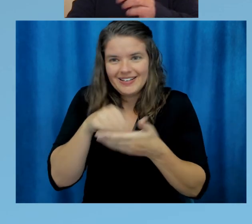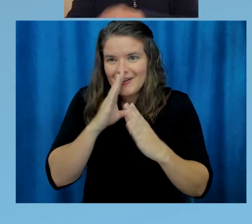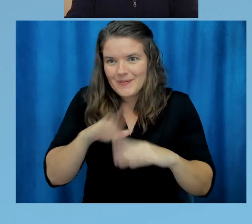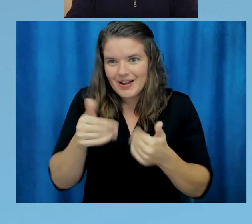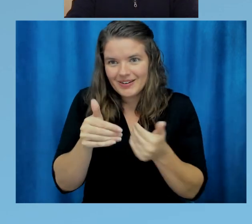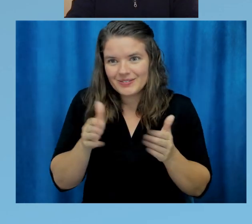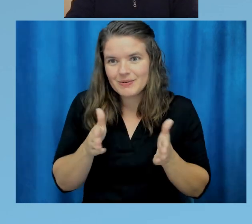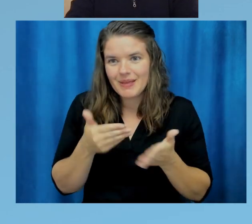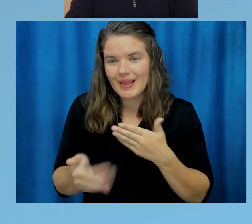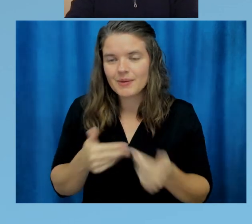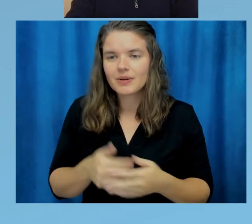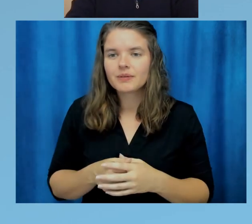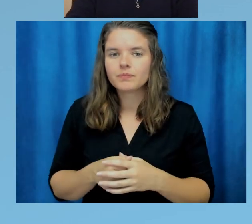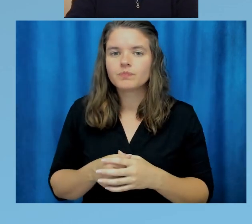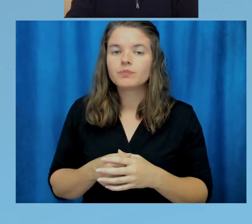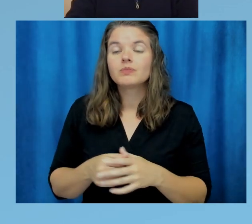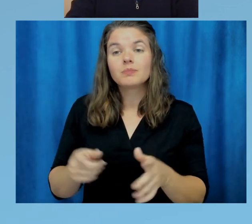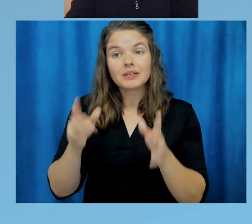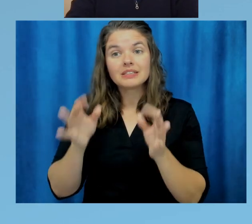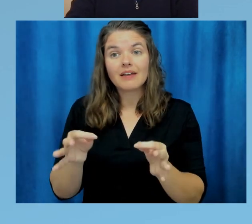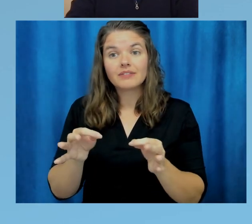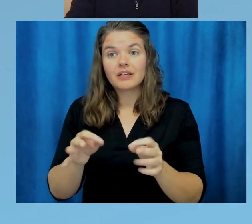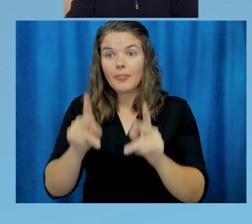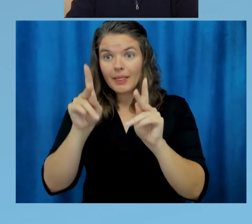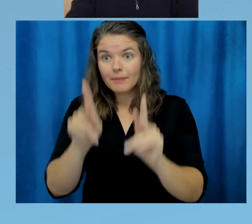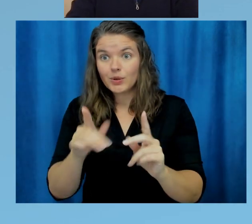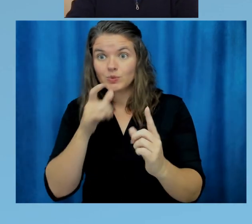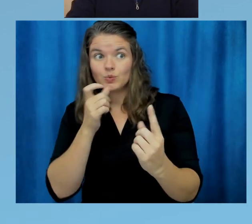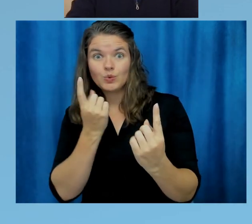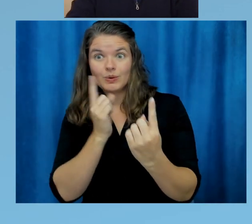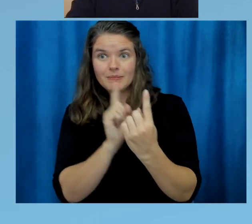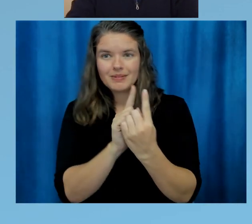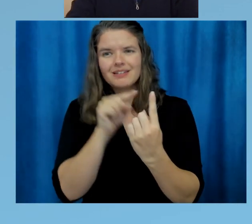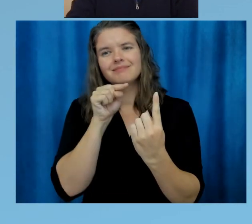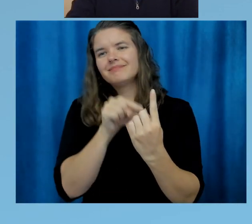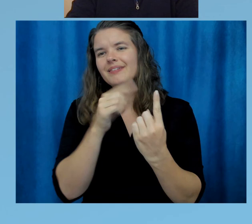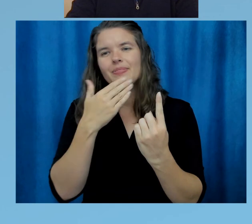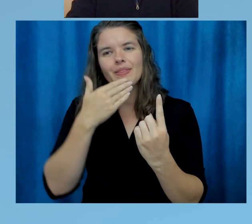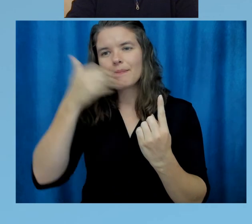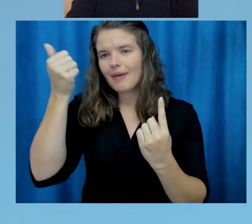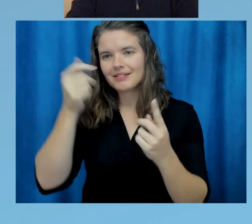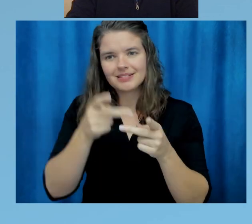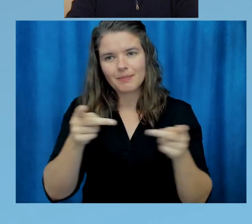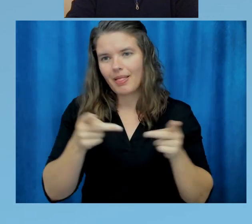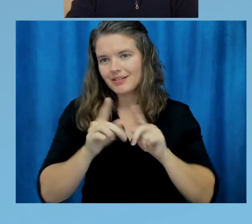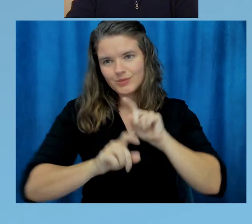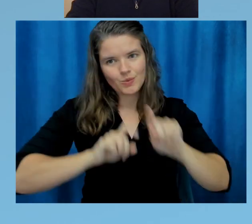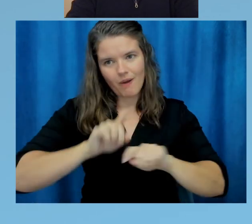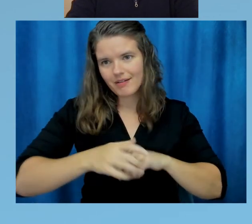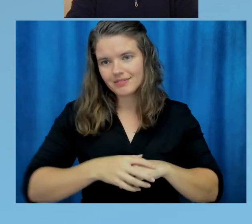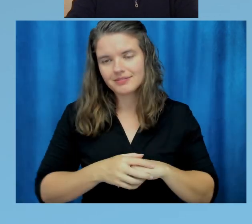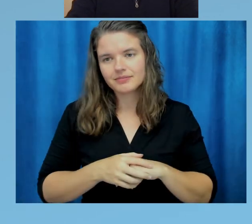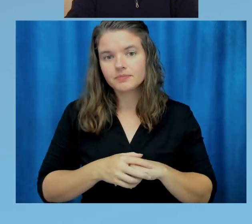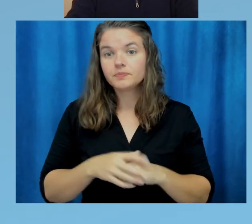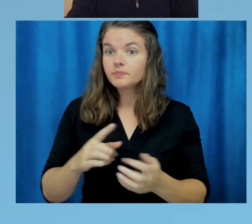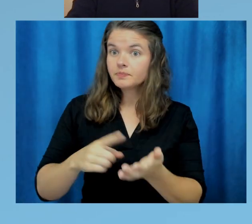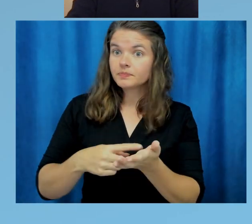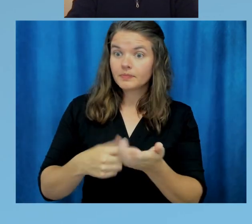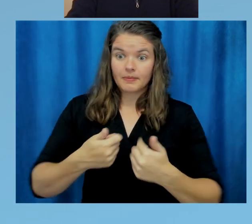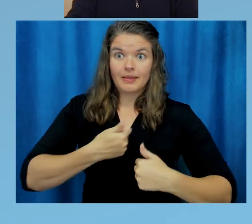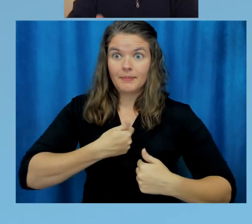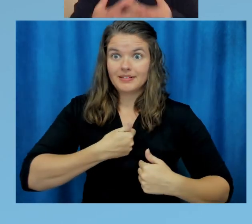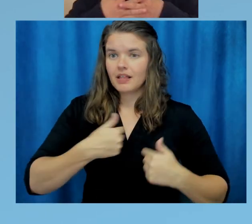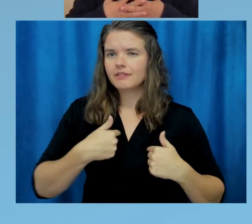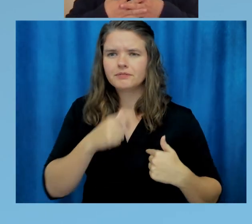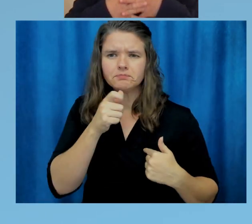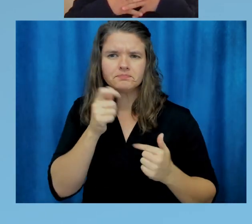anyway. So definitely the person you're meeting with is your best source. Sometimes